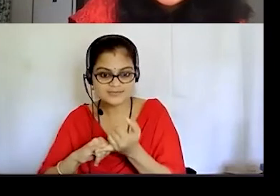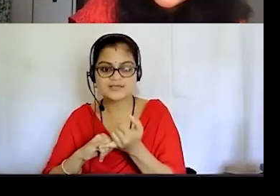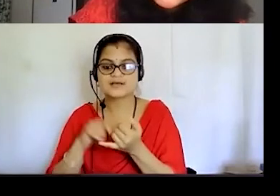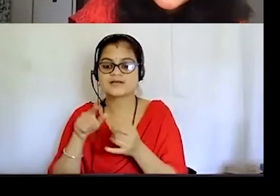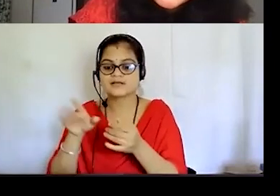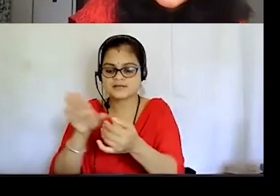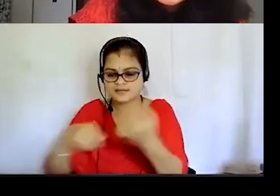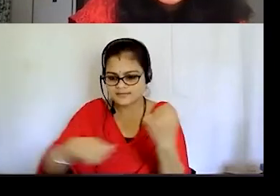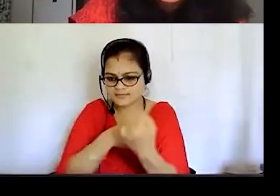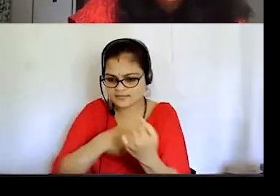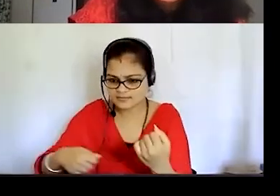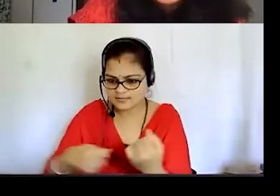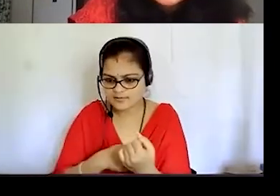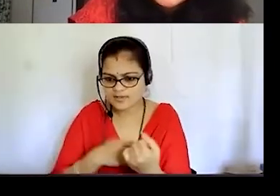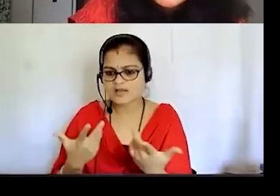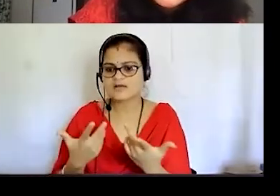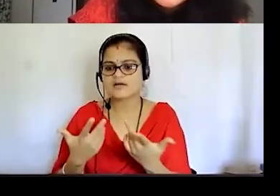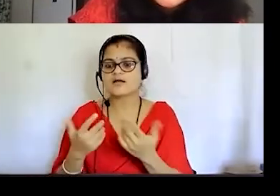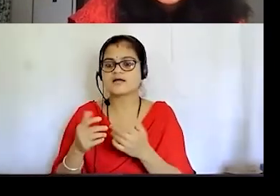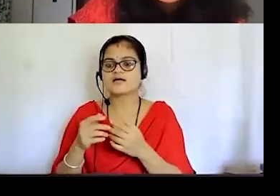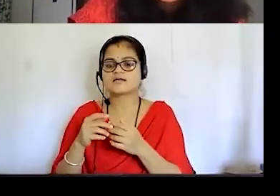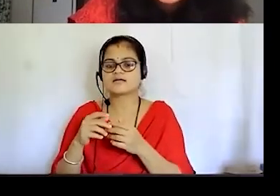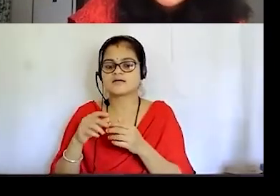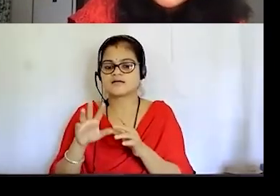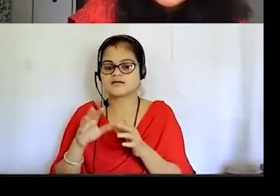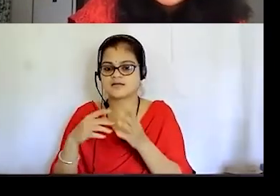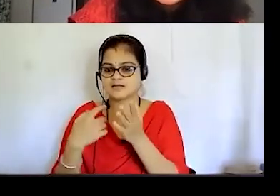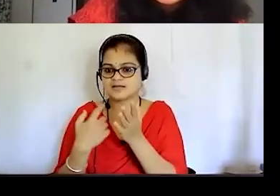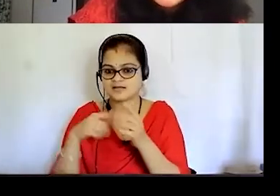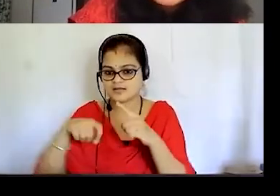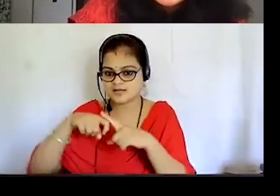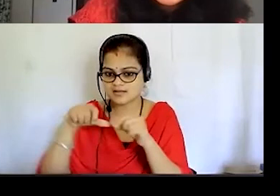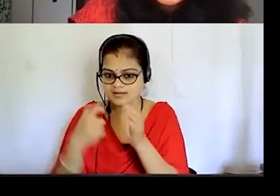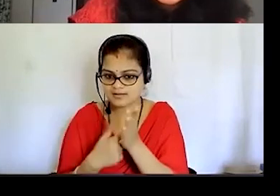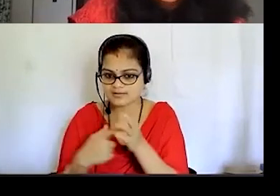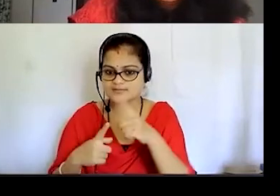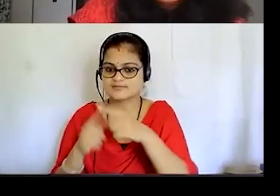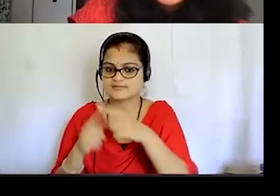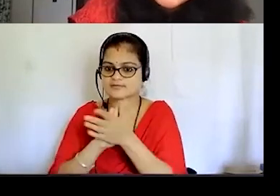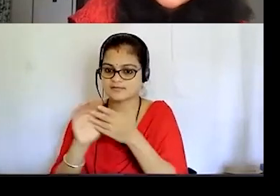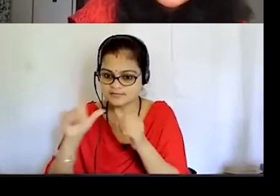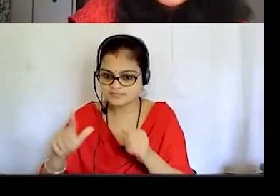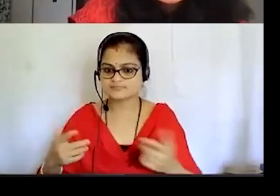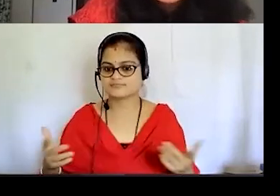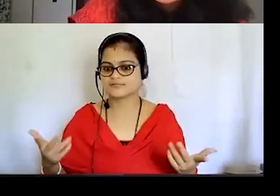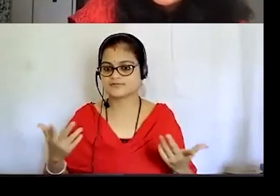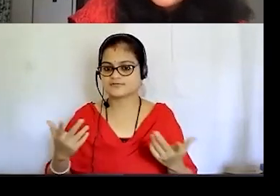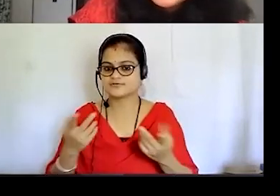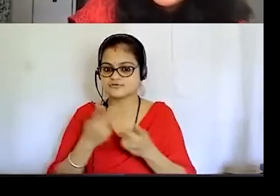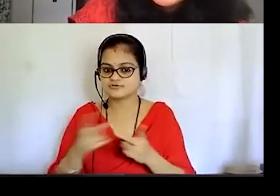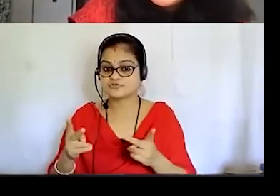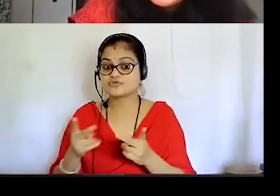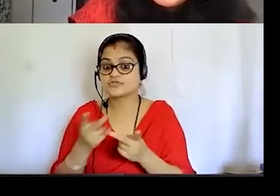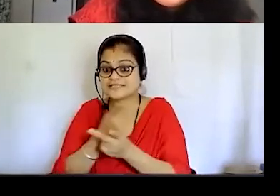play instruments like the Sindhi sarangi, the kartal or the wooden clappers, the morchan or the jaw